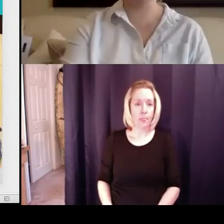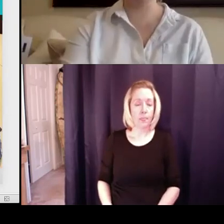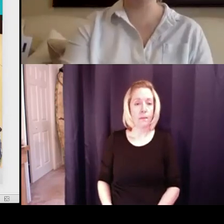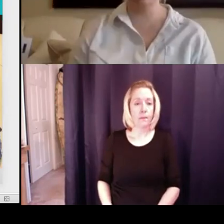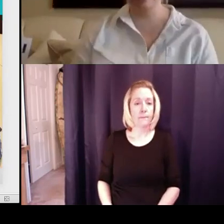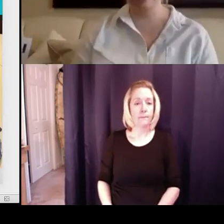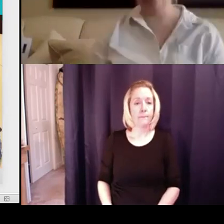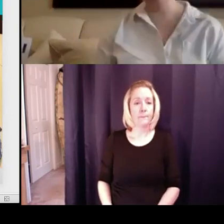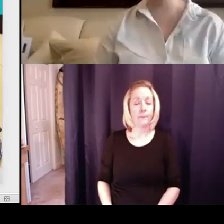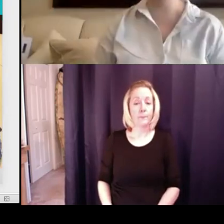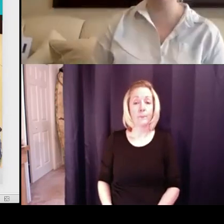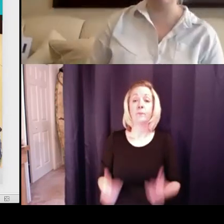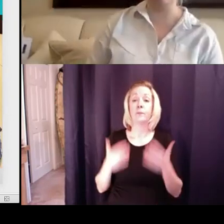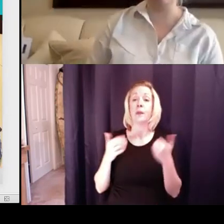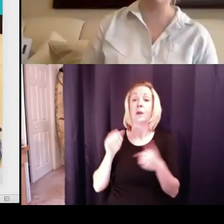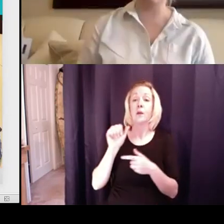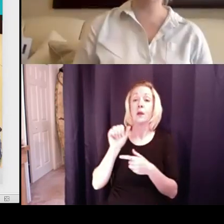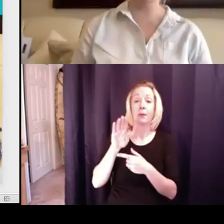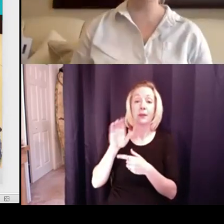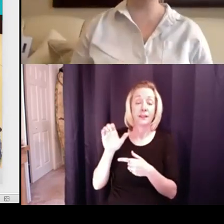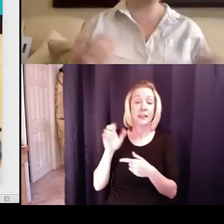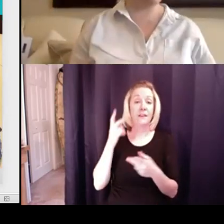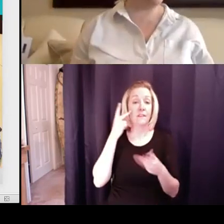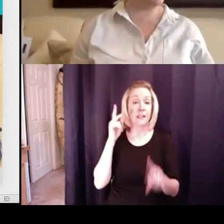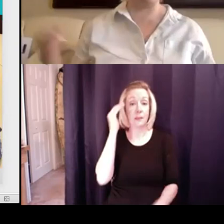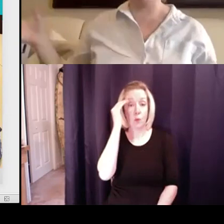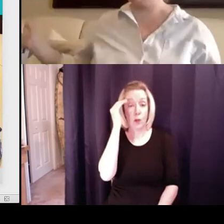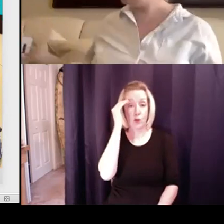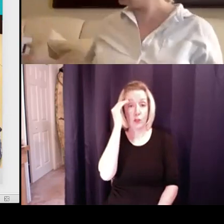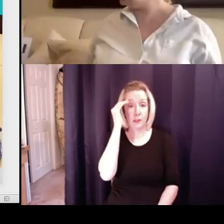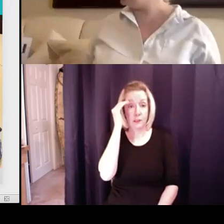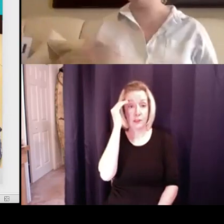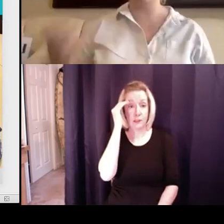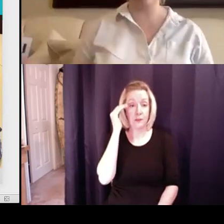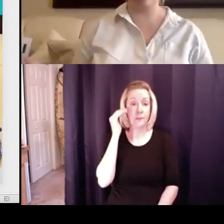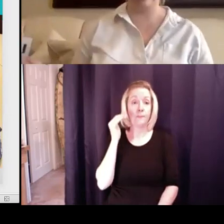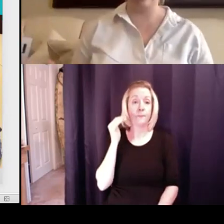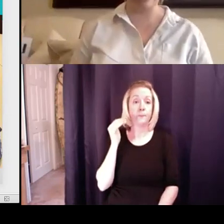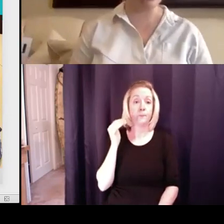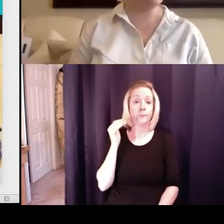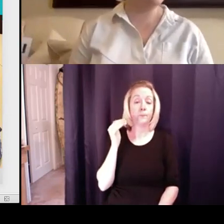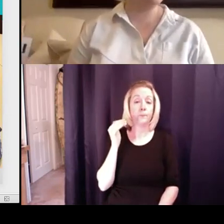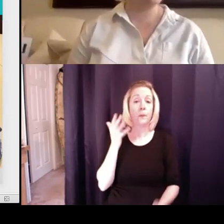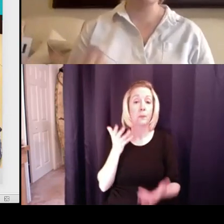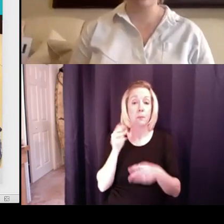Okay, so working on alphabet and phonemic awareness. So maybe we're working on looking at the letter, identifying the